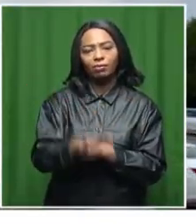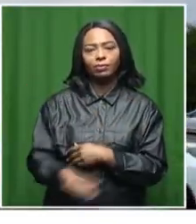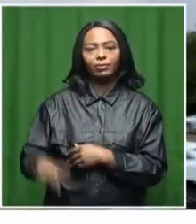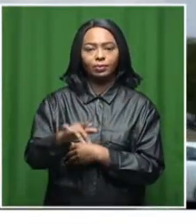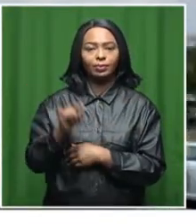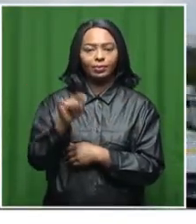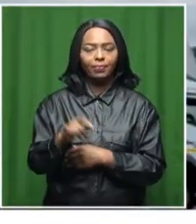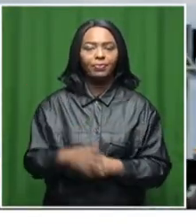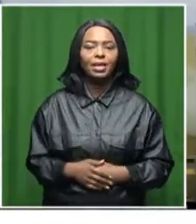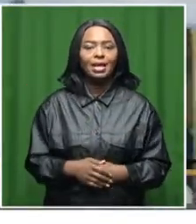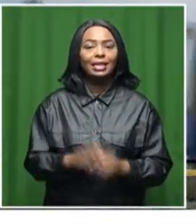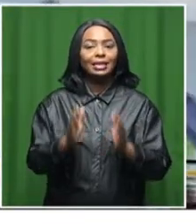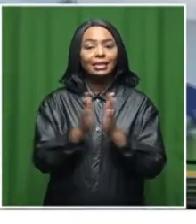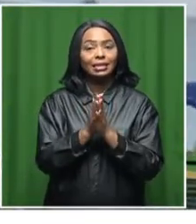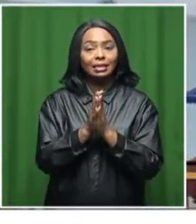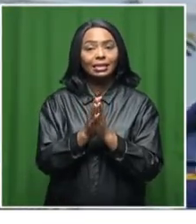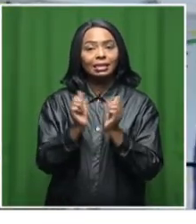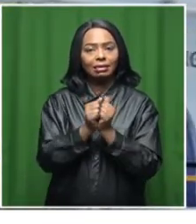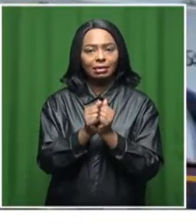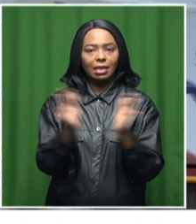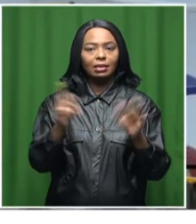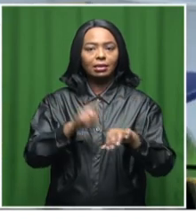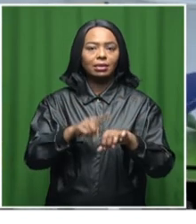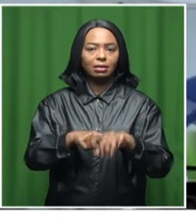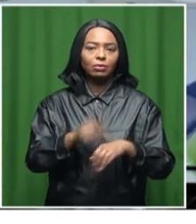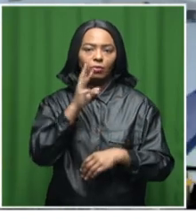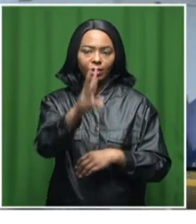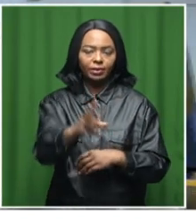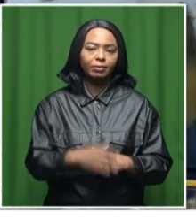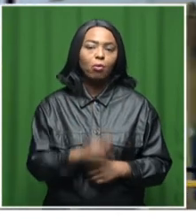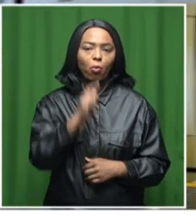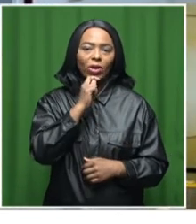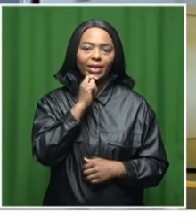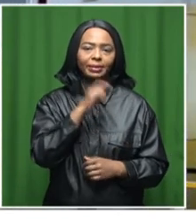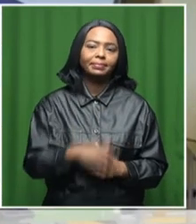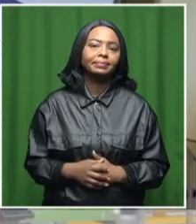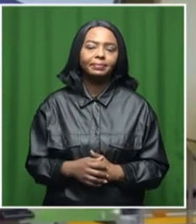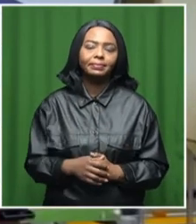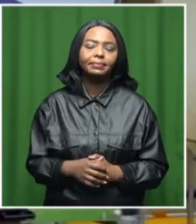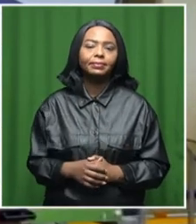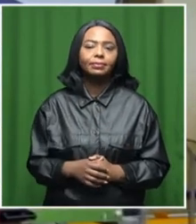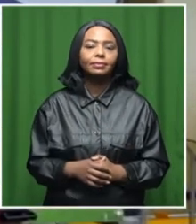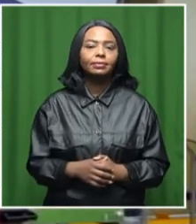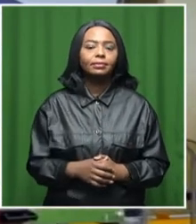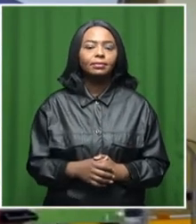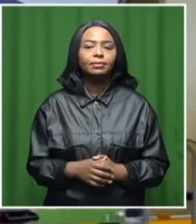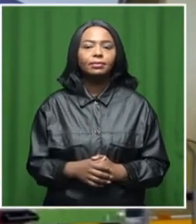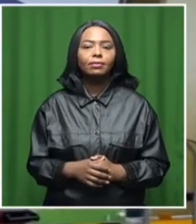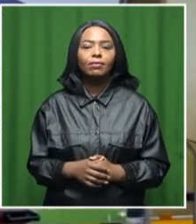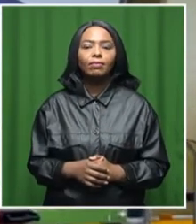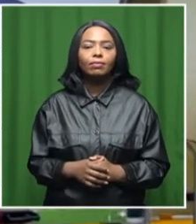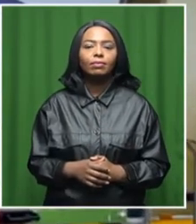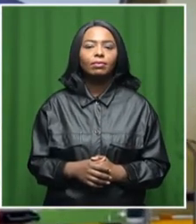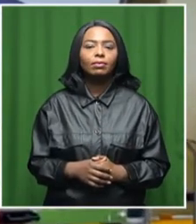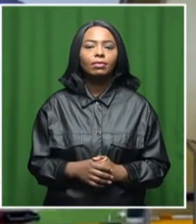to begin at 10:00 hours in the morning. Rapelang Khatebe, SABC News, Maseru, Lesotho.